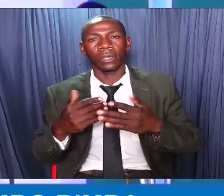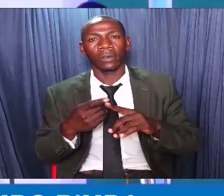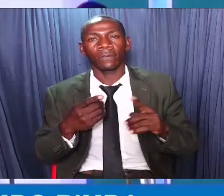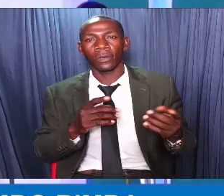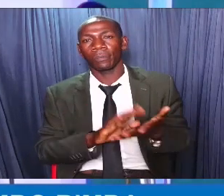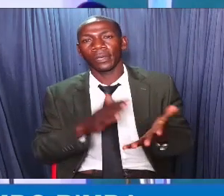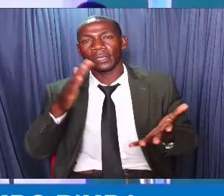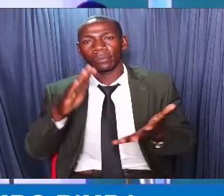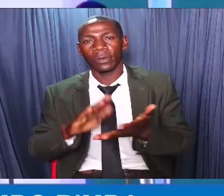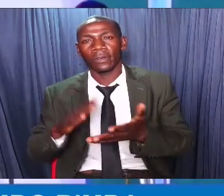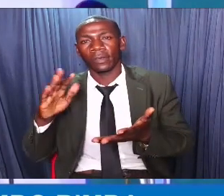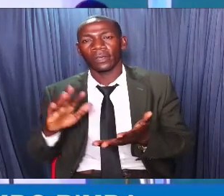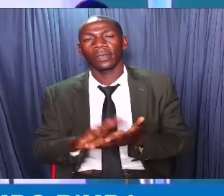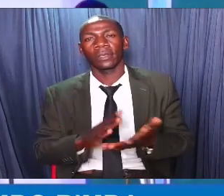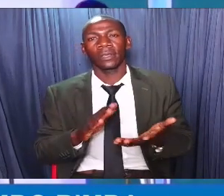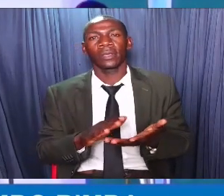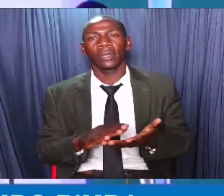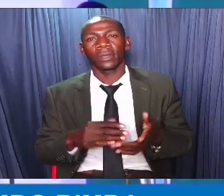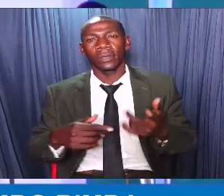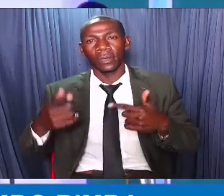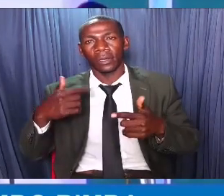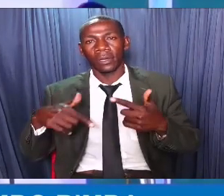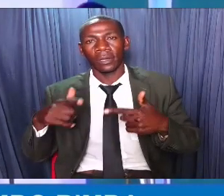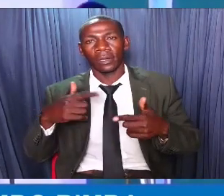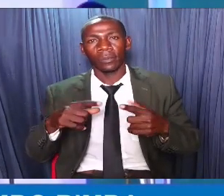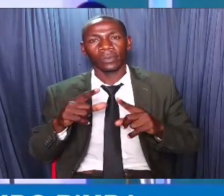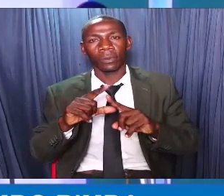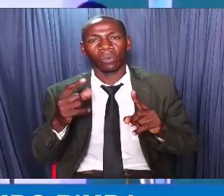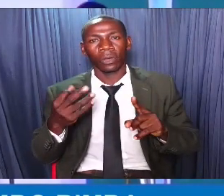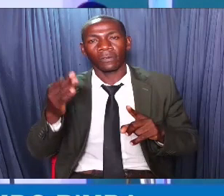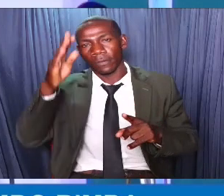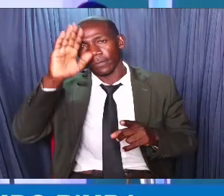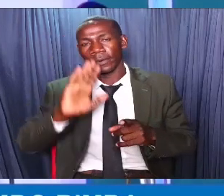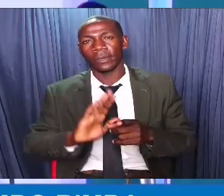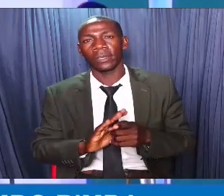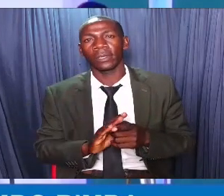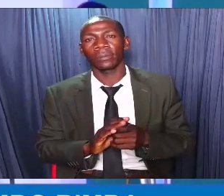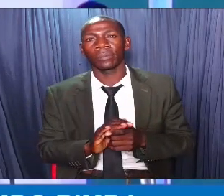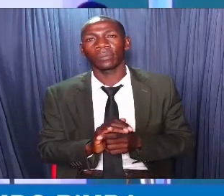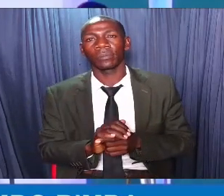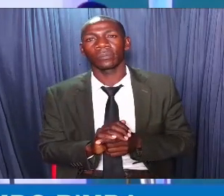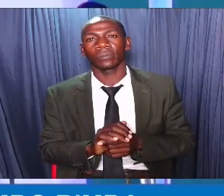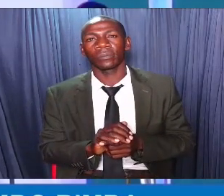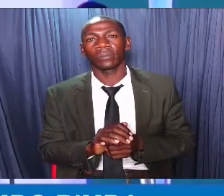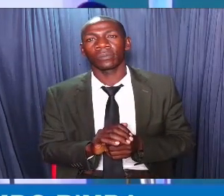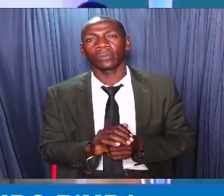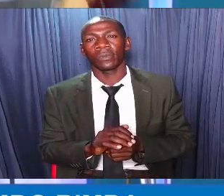And when God is edified from the praise. Basi tukija pala Mungu. So when you come to the gospel. Mungu anafanya kazi